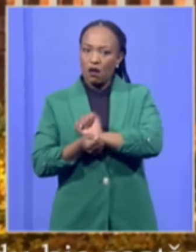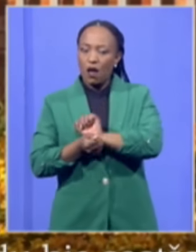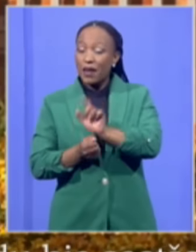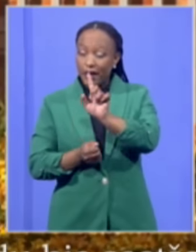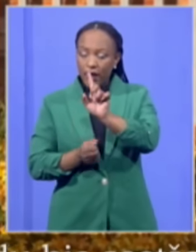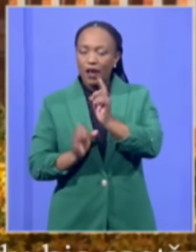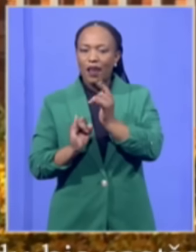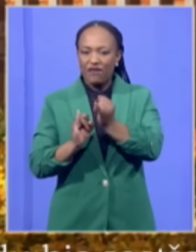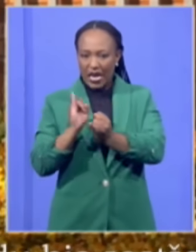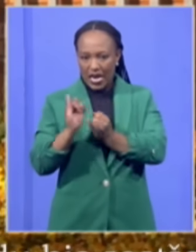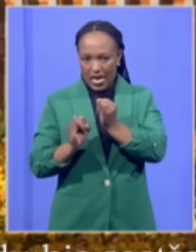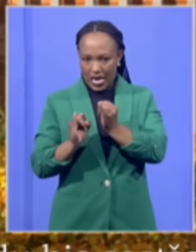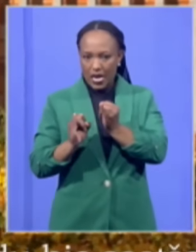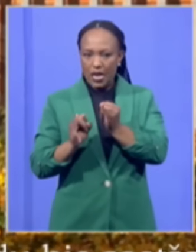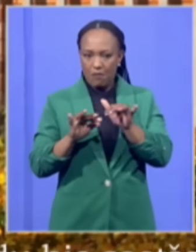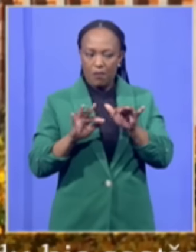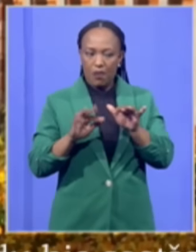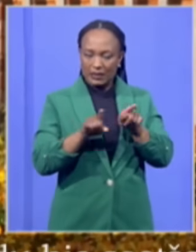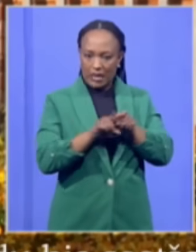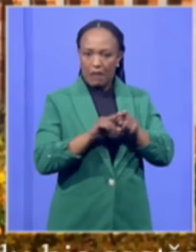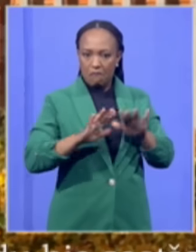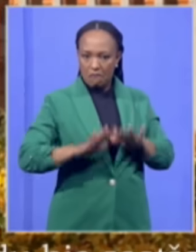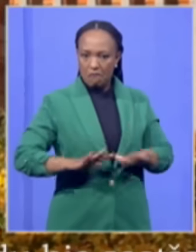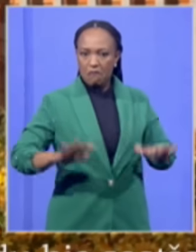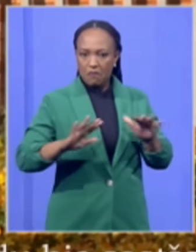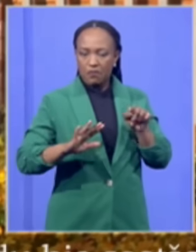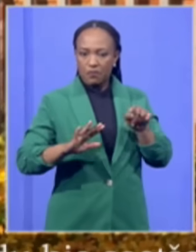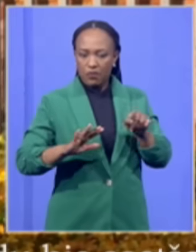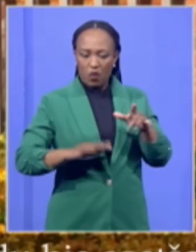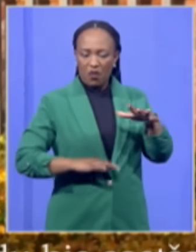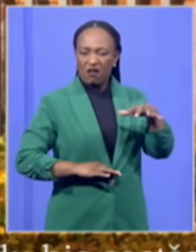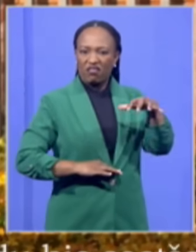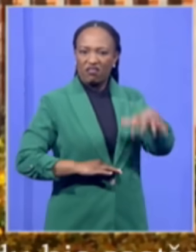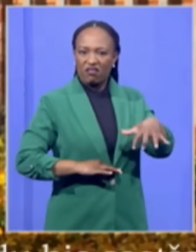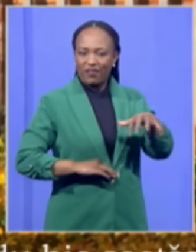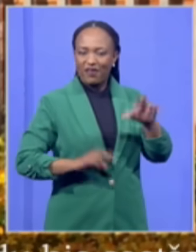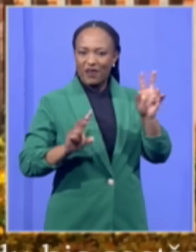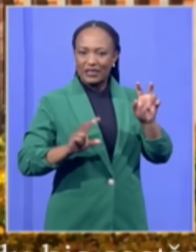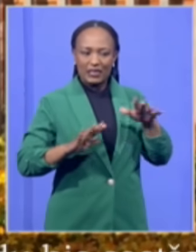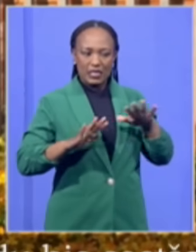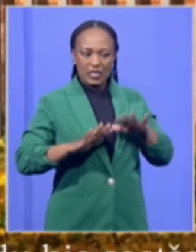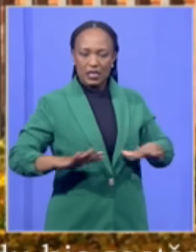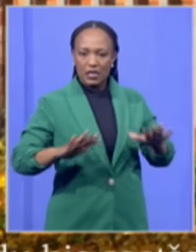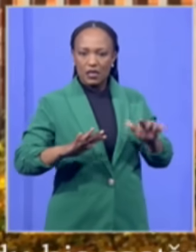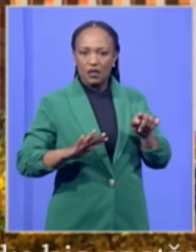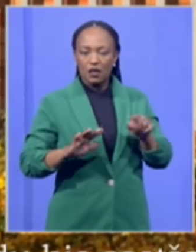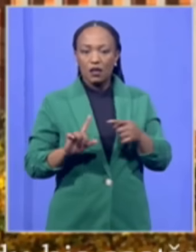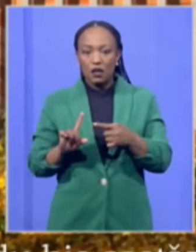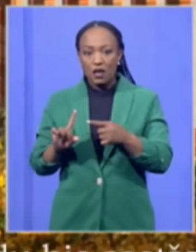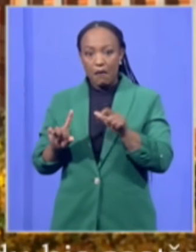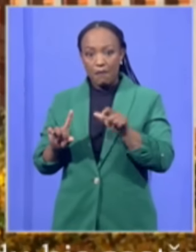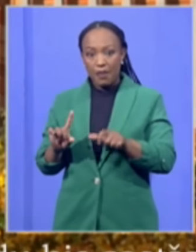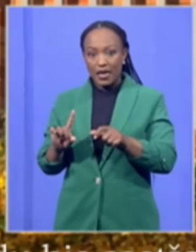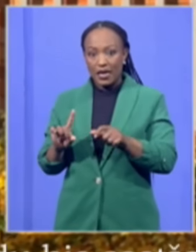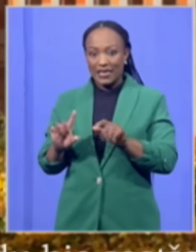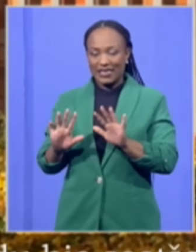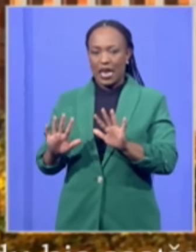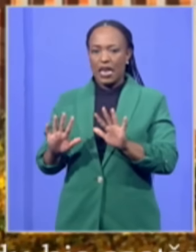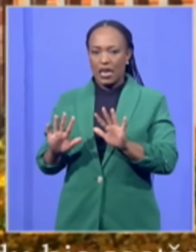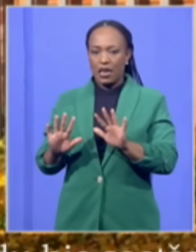suspects in Lodium at the substation. This particular individuals, 10